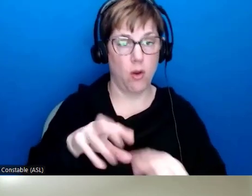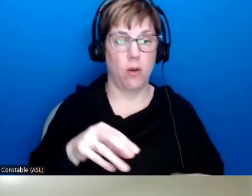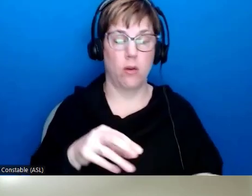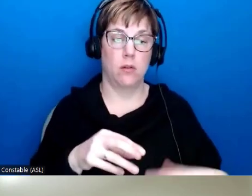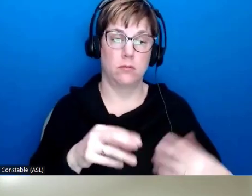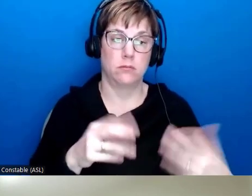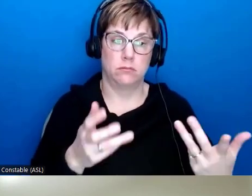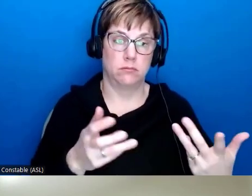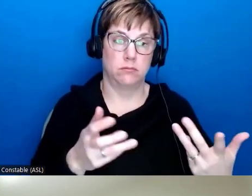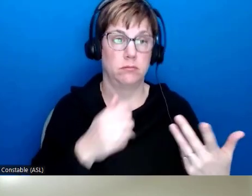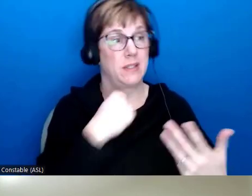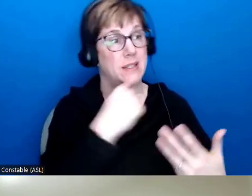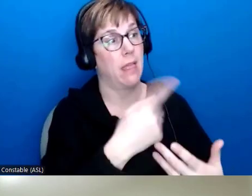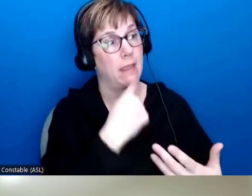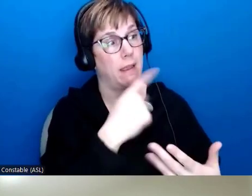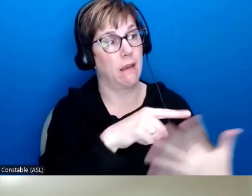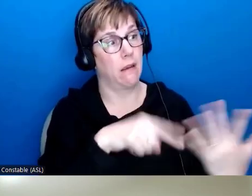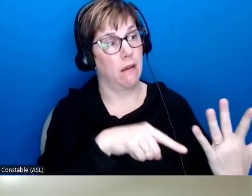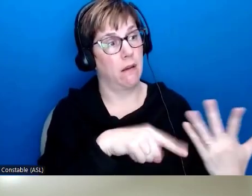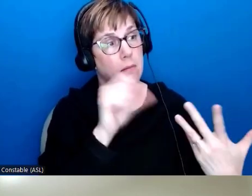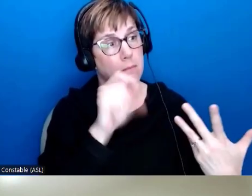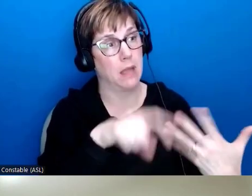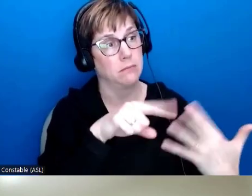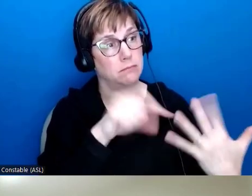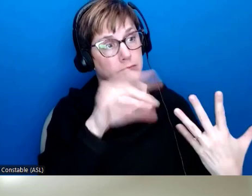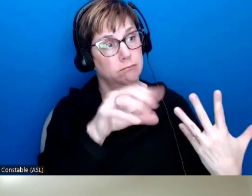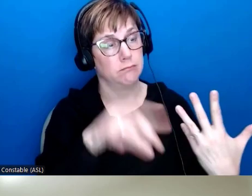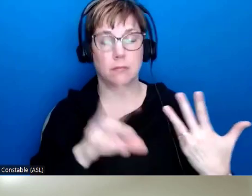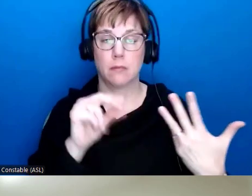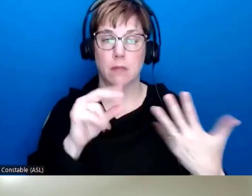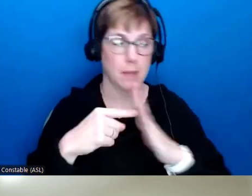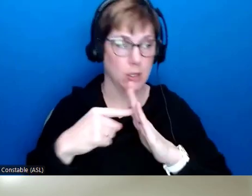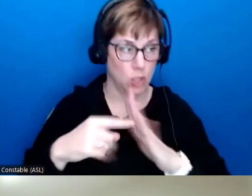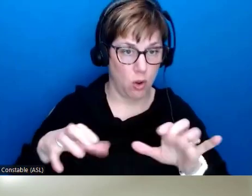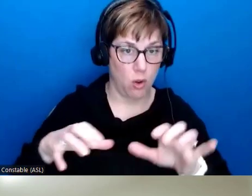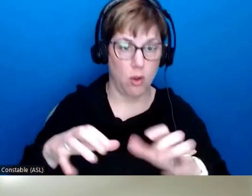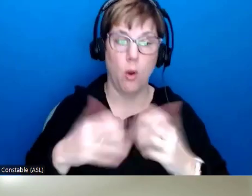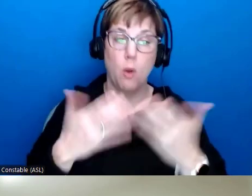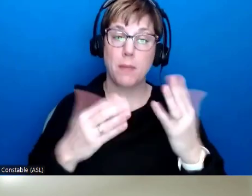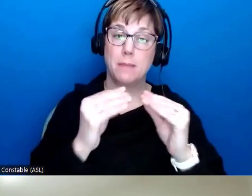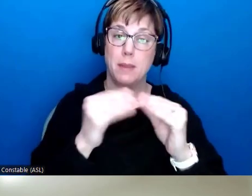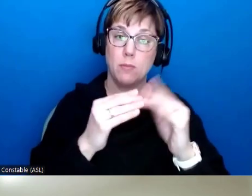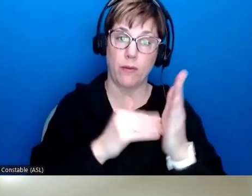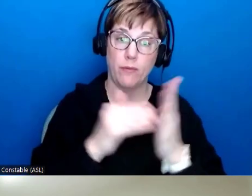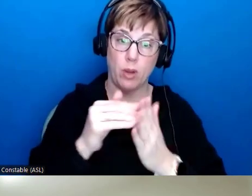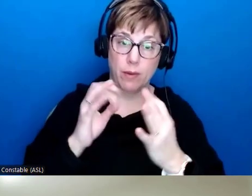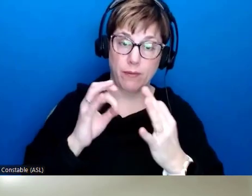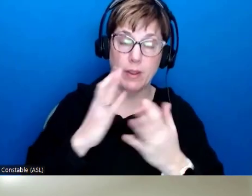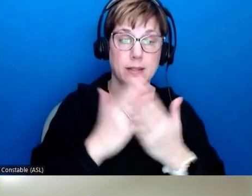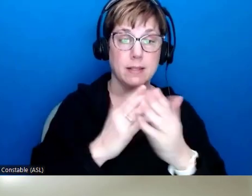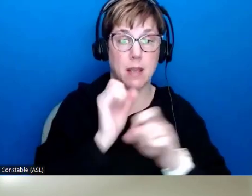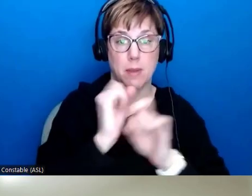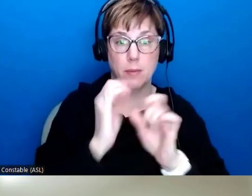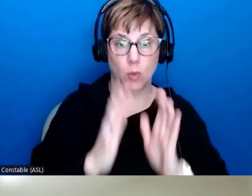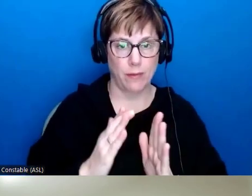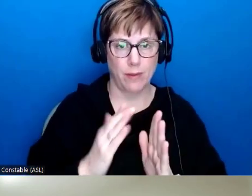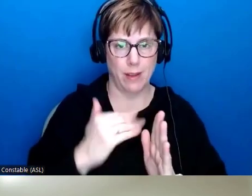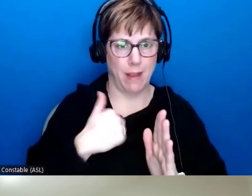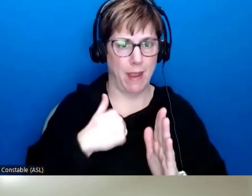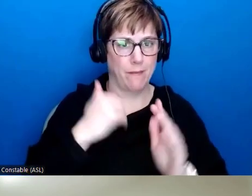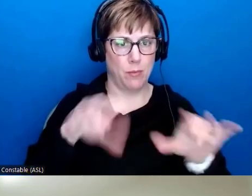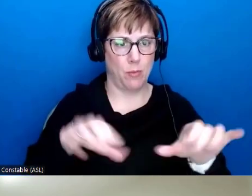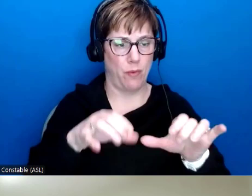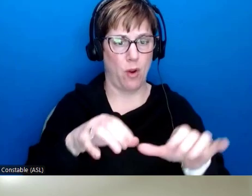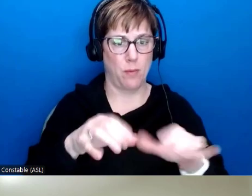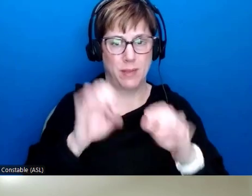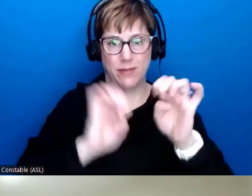than just telling you what it is that you need to do. You might need to get more frequent feedback. Some employers only give you a performance evaluation once a